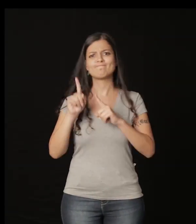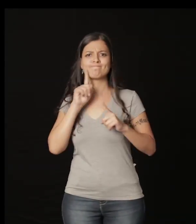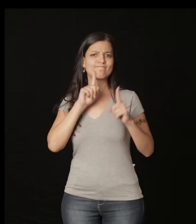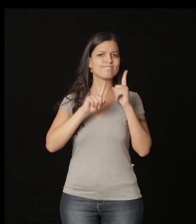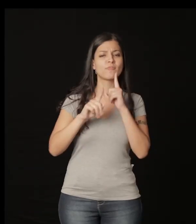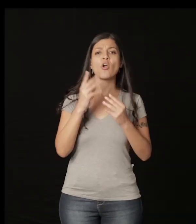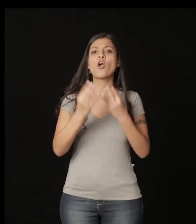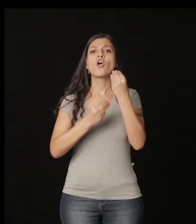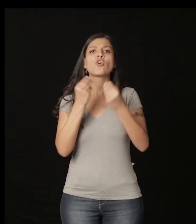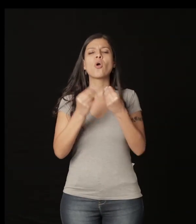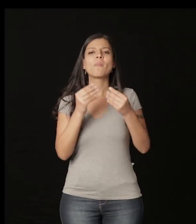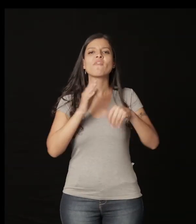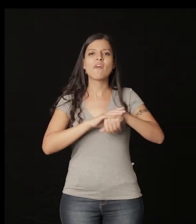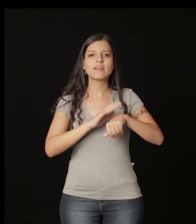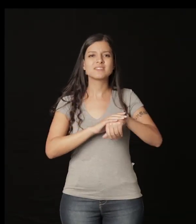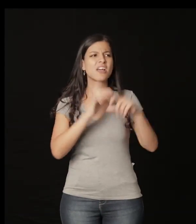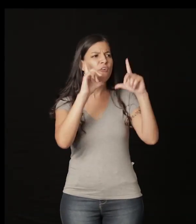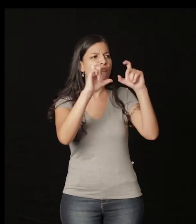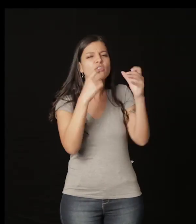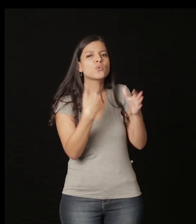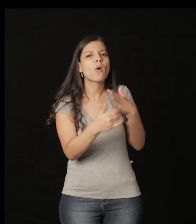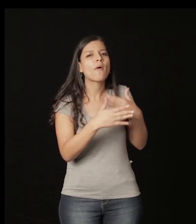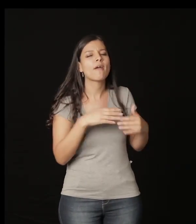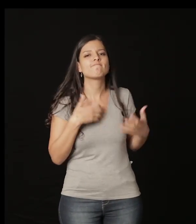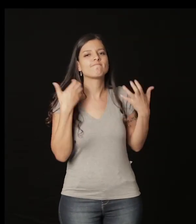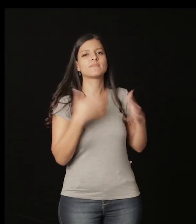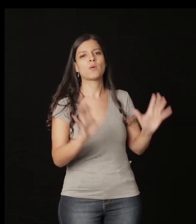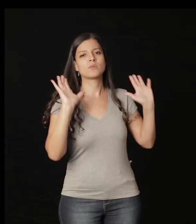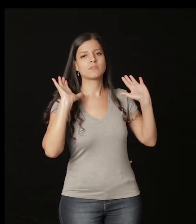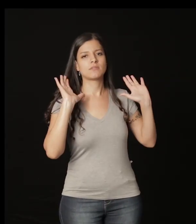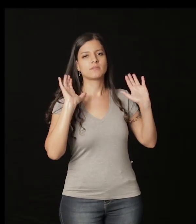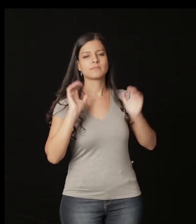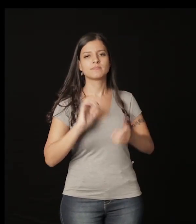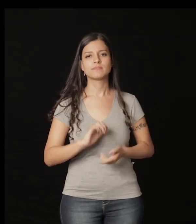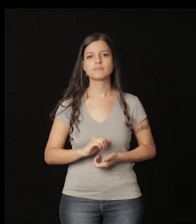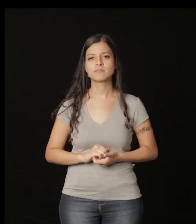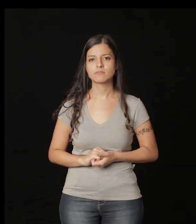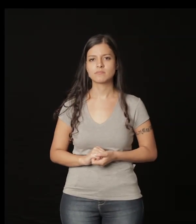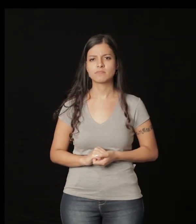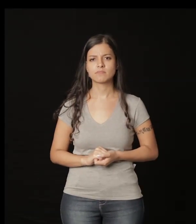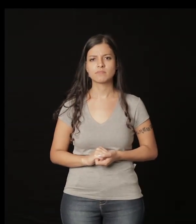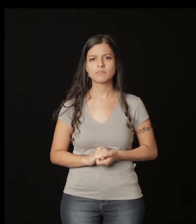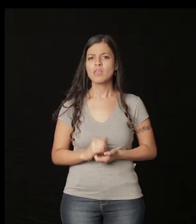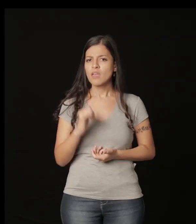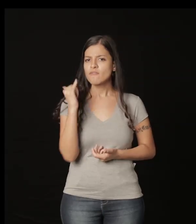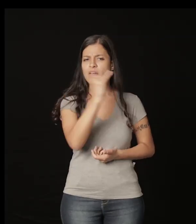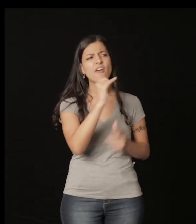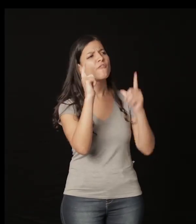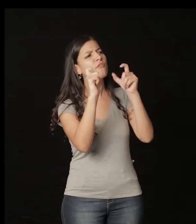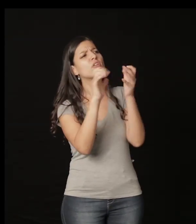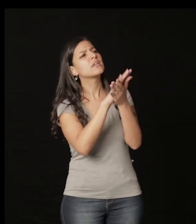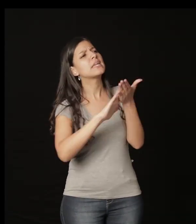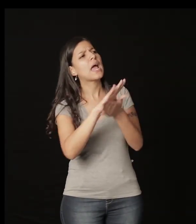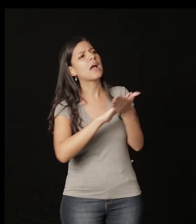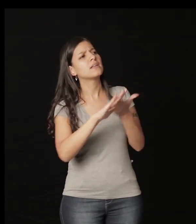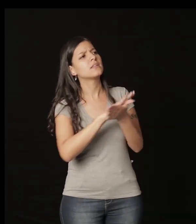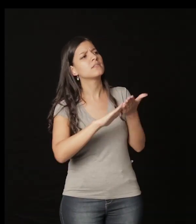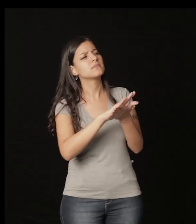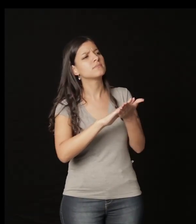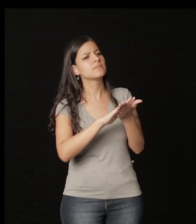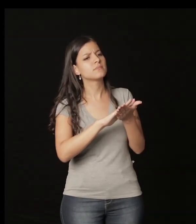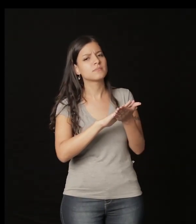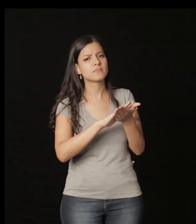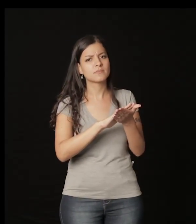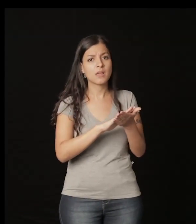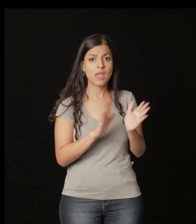was to refuse to take pictures at all. So we said, okay, we're not going to take any pictures. Instead, we took this box.